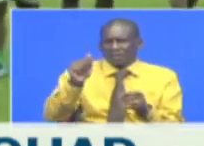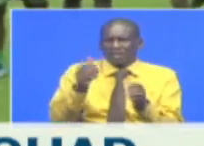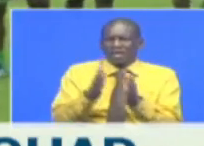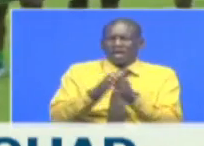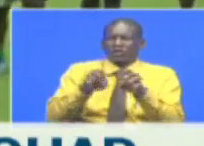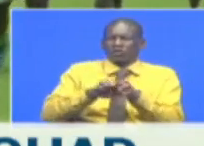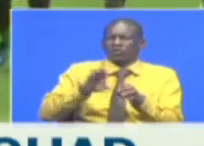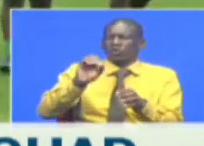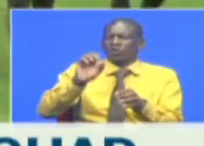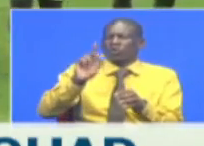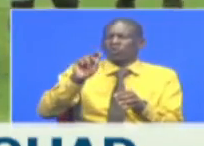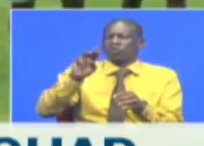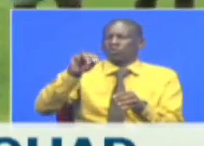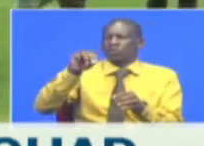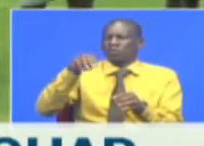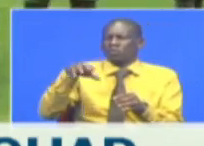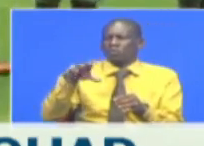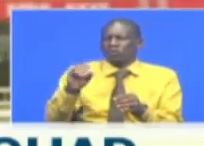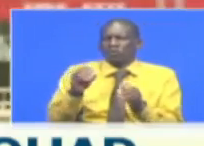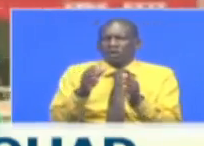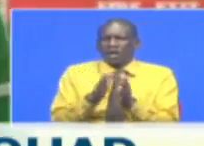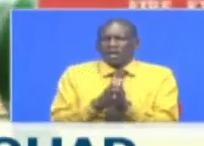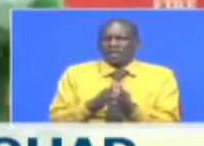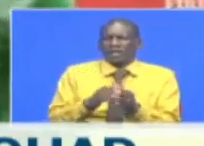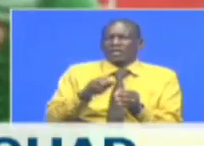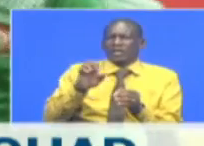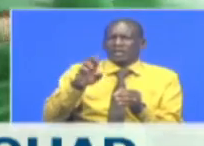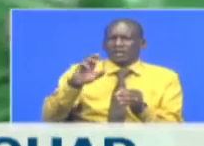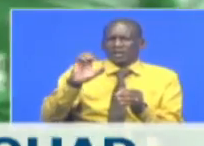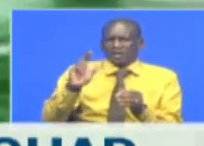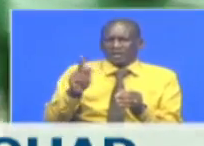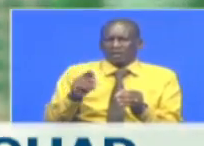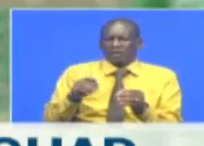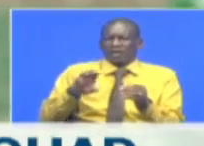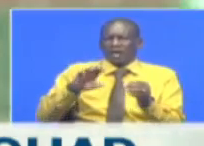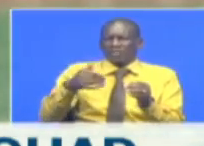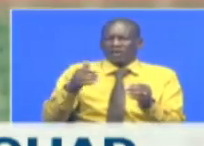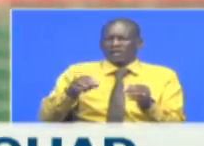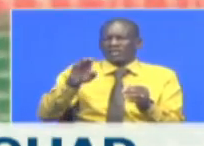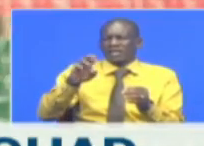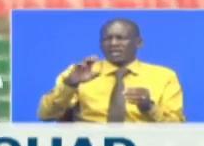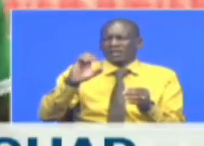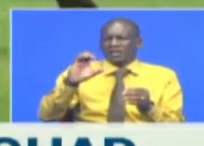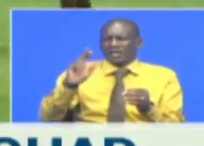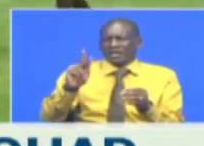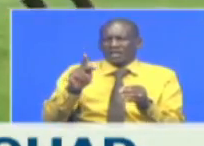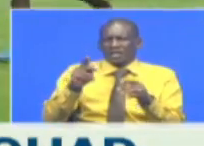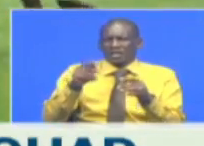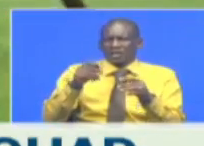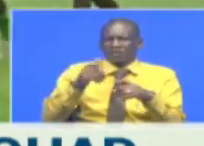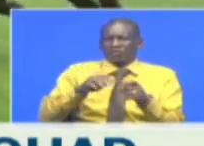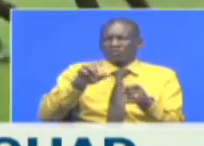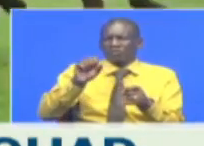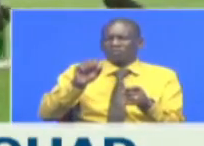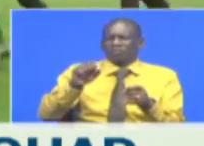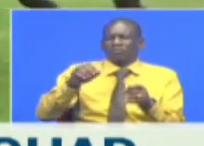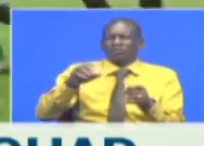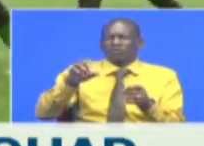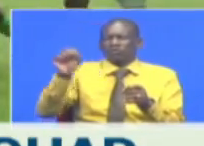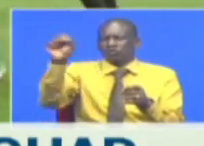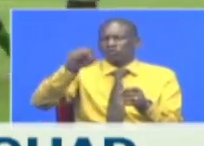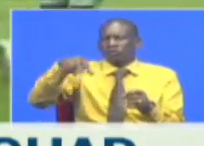and Eric Omar of AIK in Sweden. The midfield comprises Richard Odada of Red Star Belgrade in Serbia, Sofapaka's Lawrence